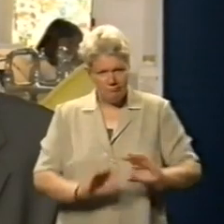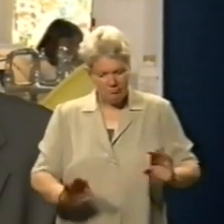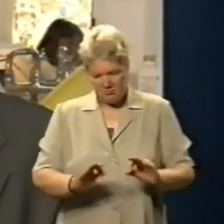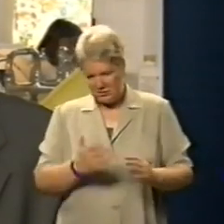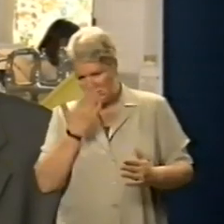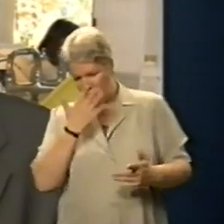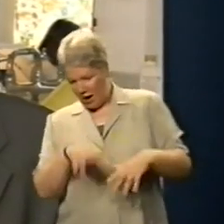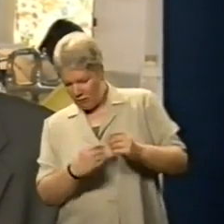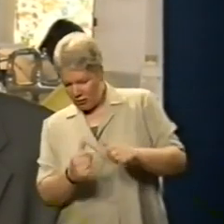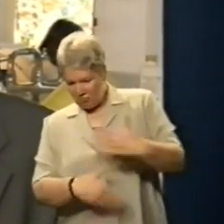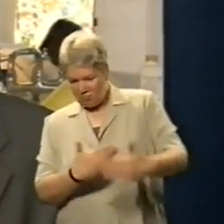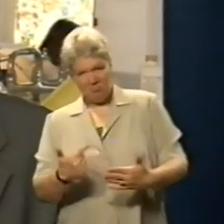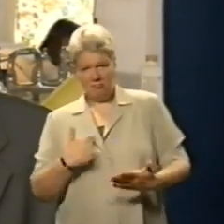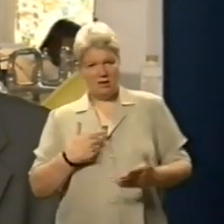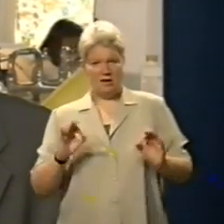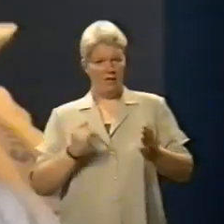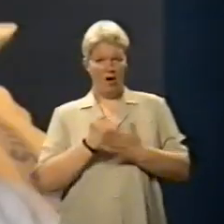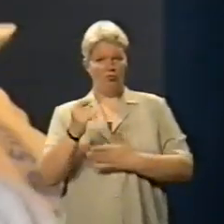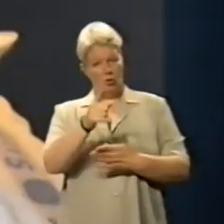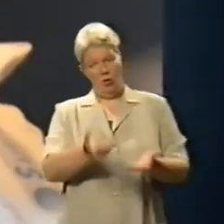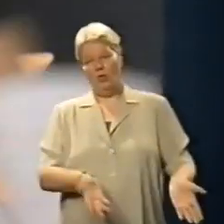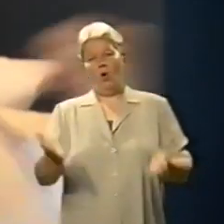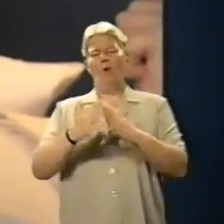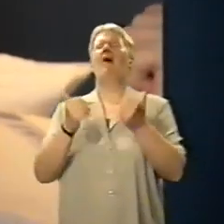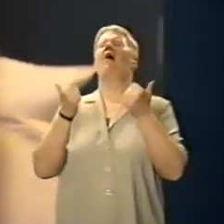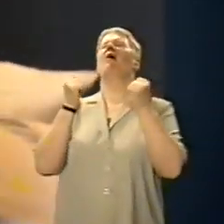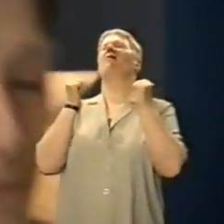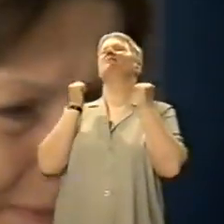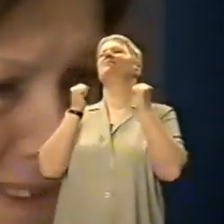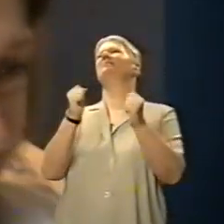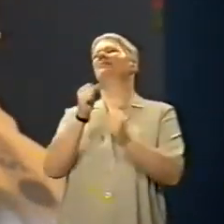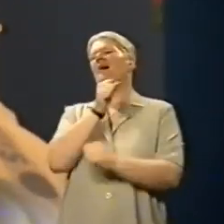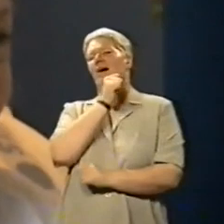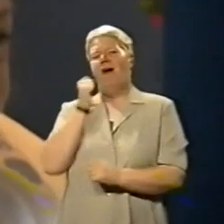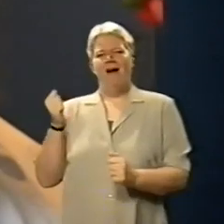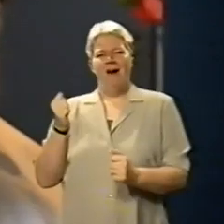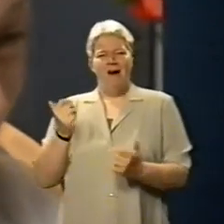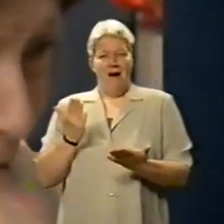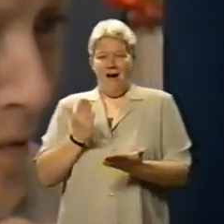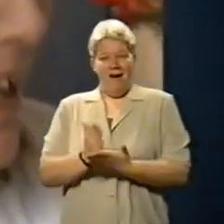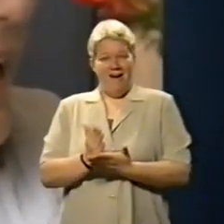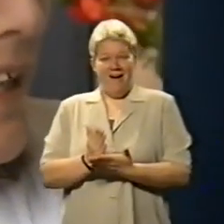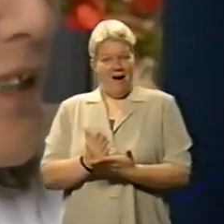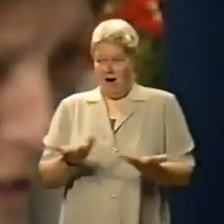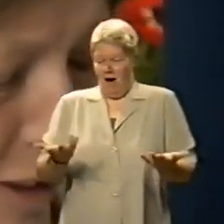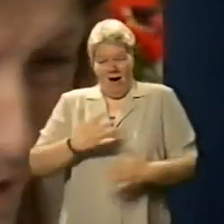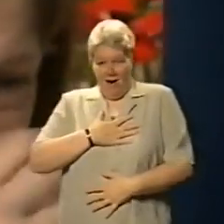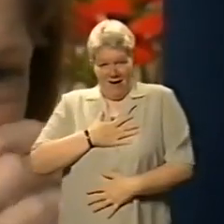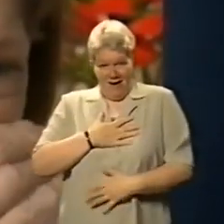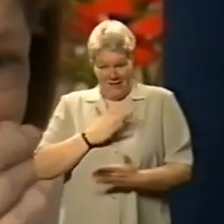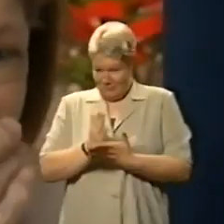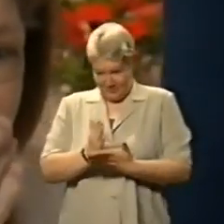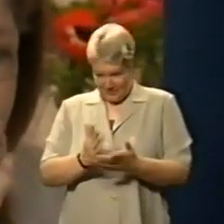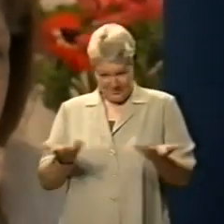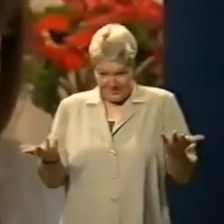I have no objection that you can go home. Oh! Oh, God!